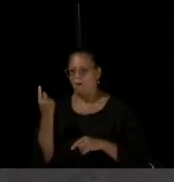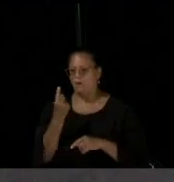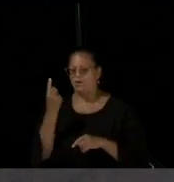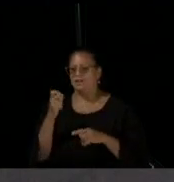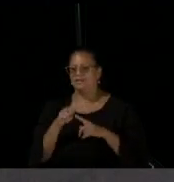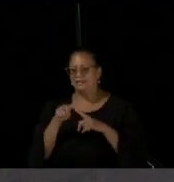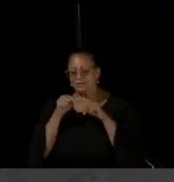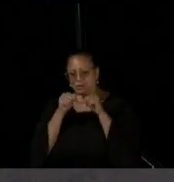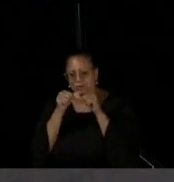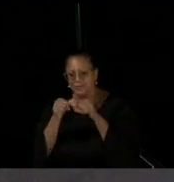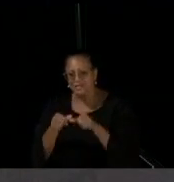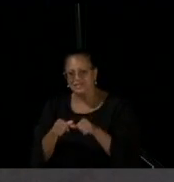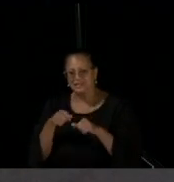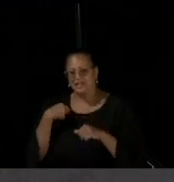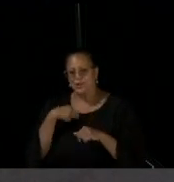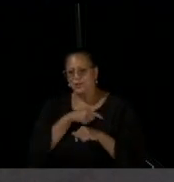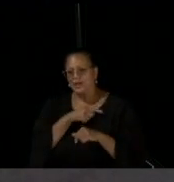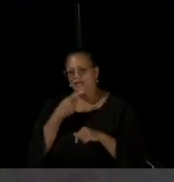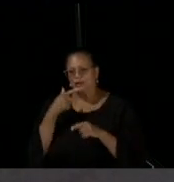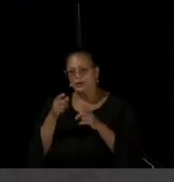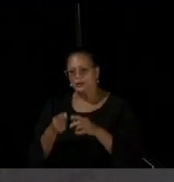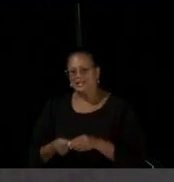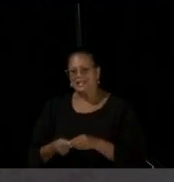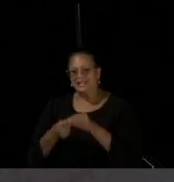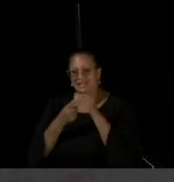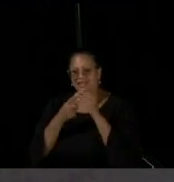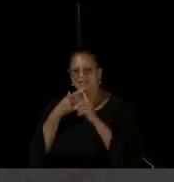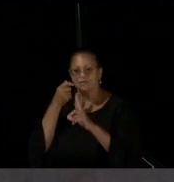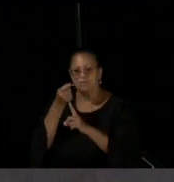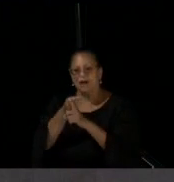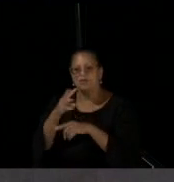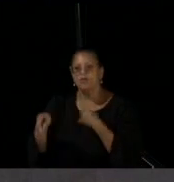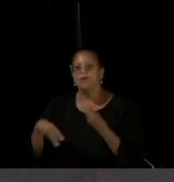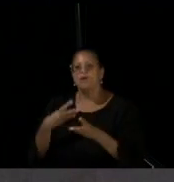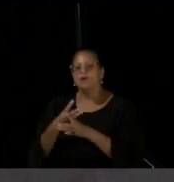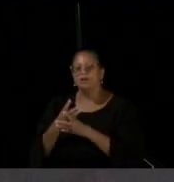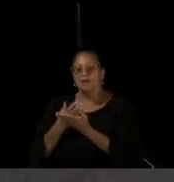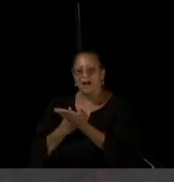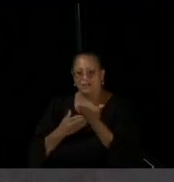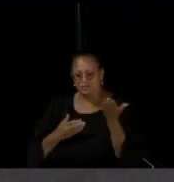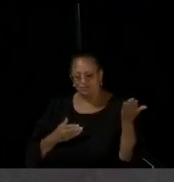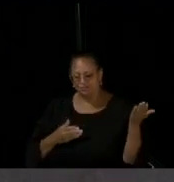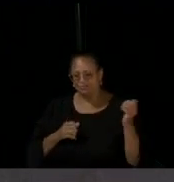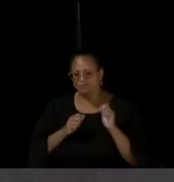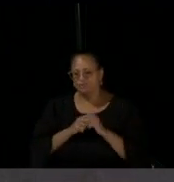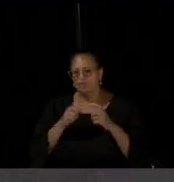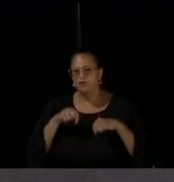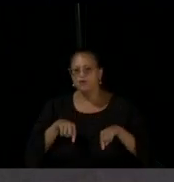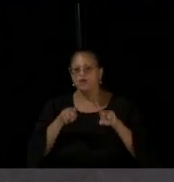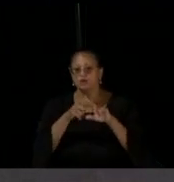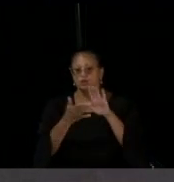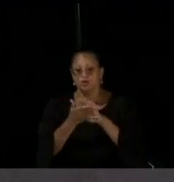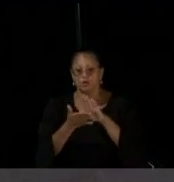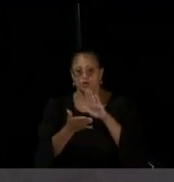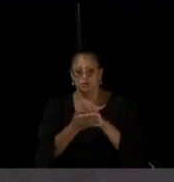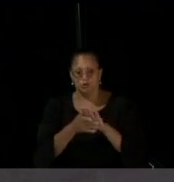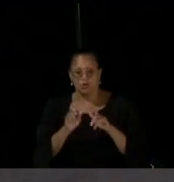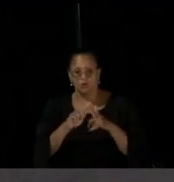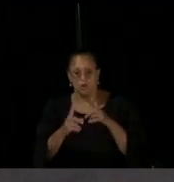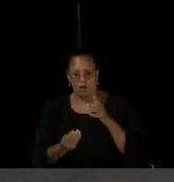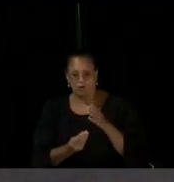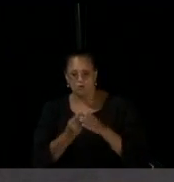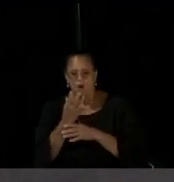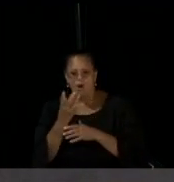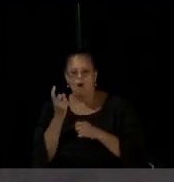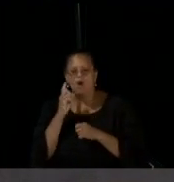abilities make us uniquely able to impact the world around us. Throughout our years in school, we have grown under